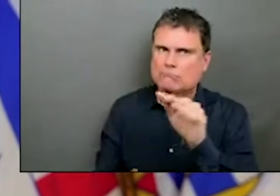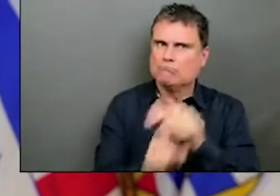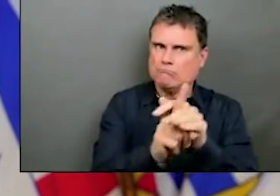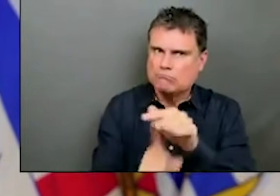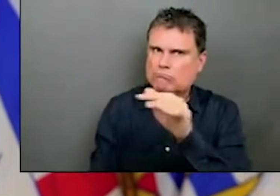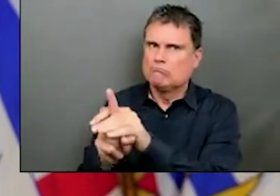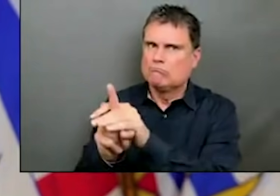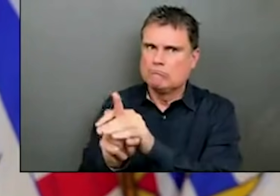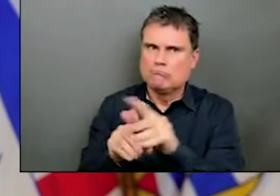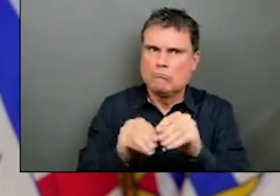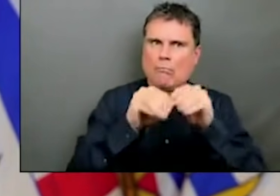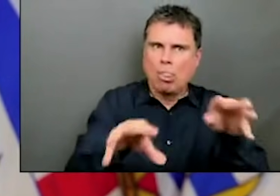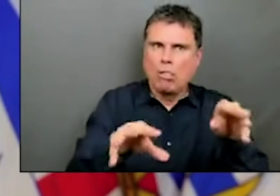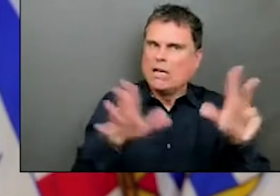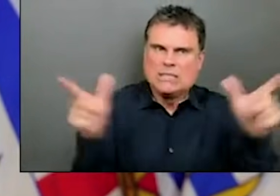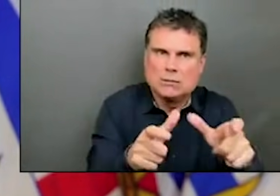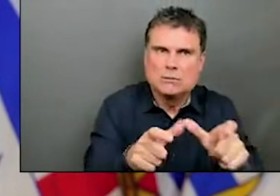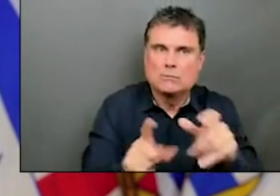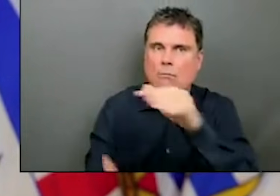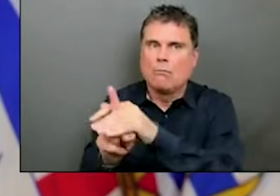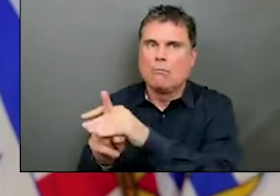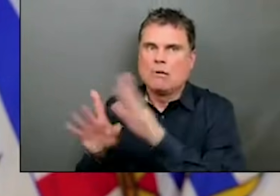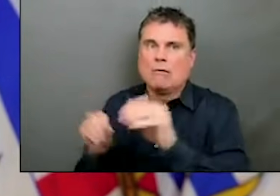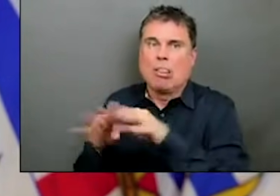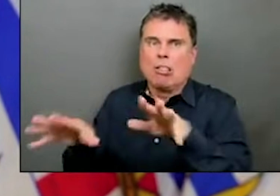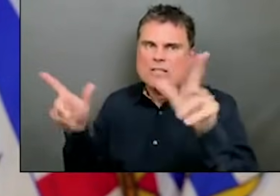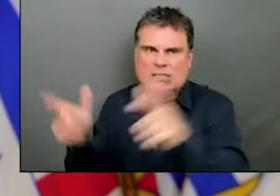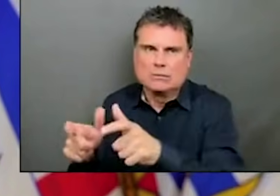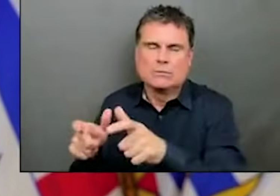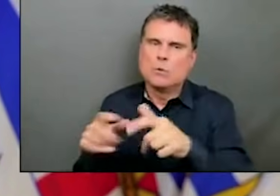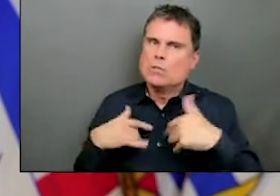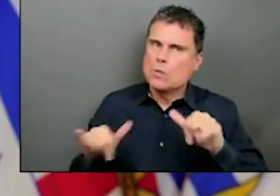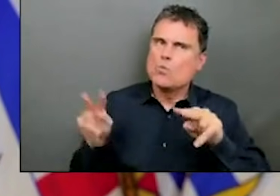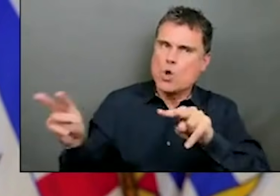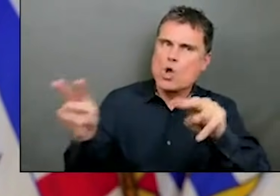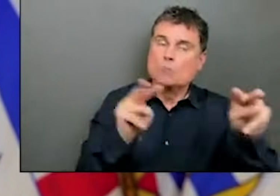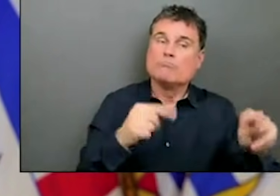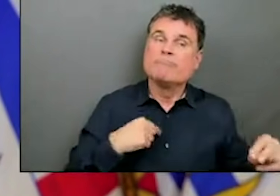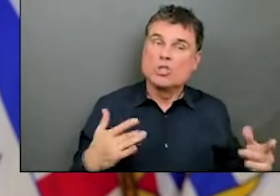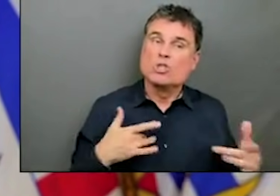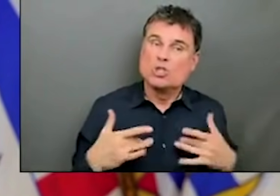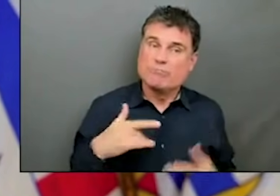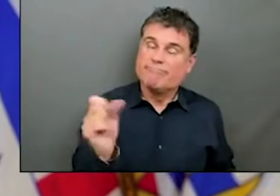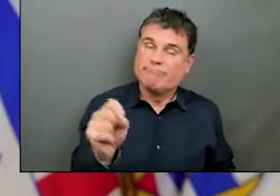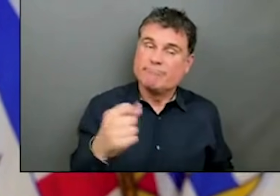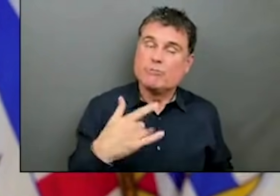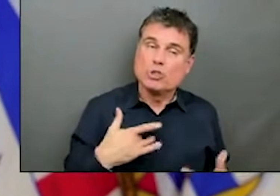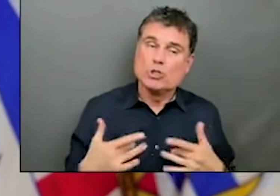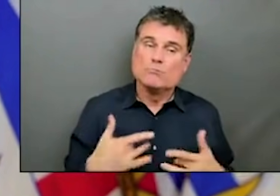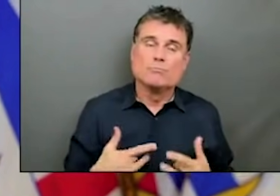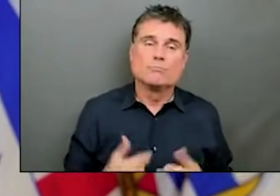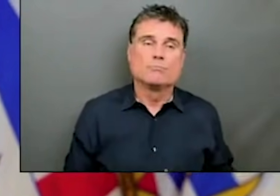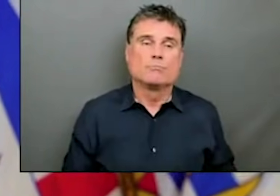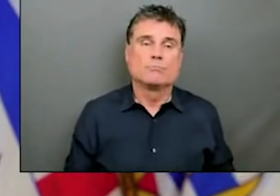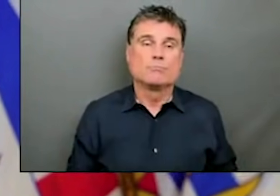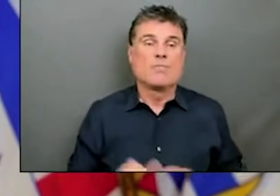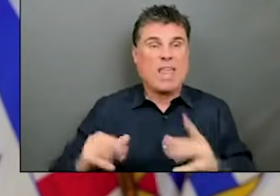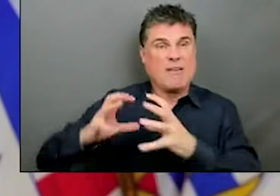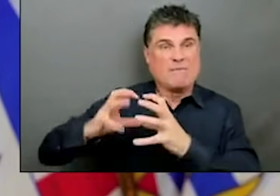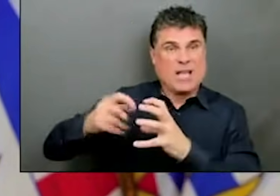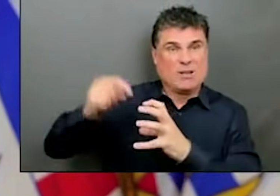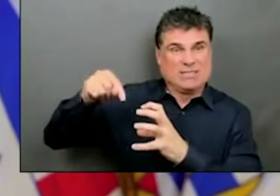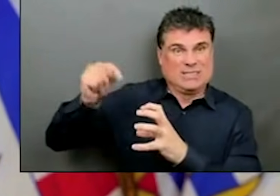again, that's something that we're watching really carefully. It is concerning because this is a variant that we've seen be